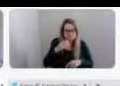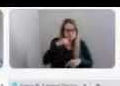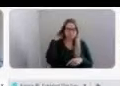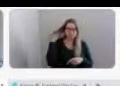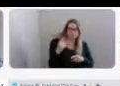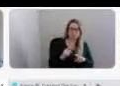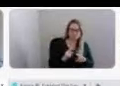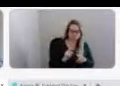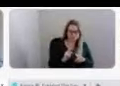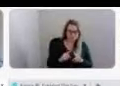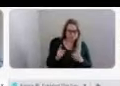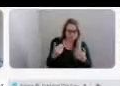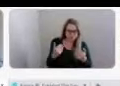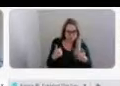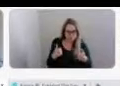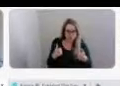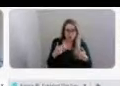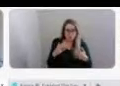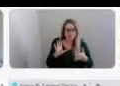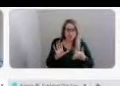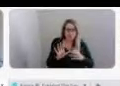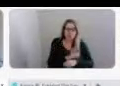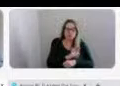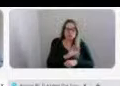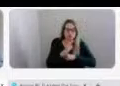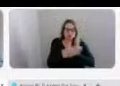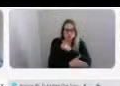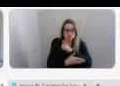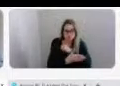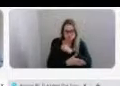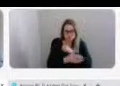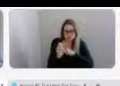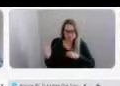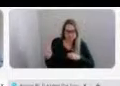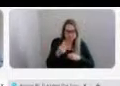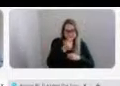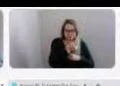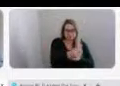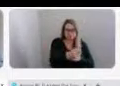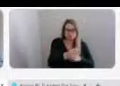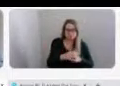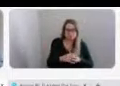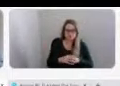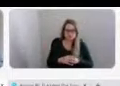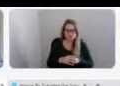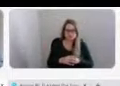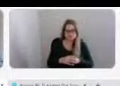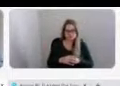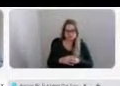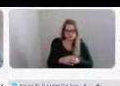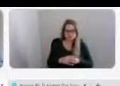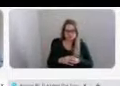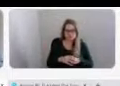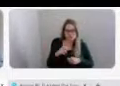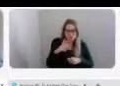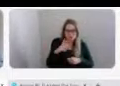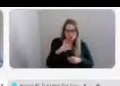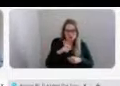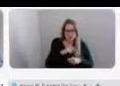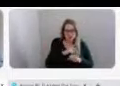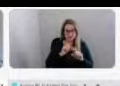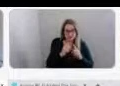been and my whole community has been placed in uh legislative district